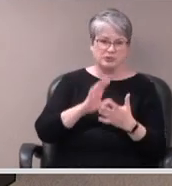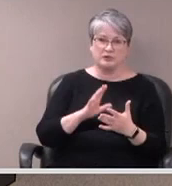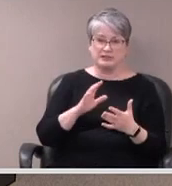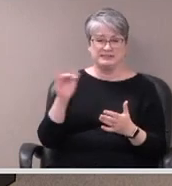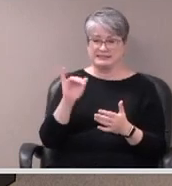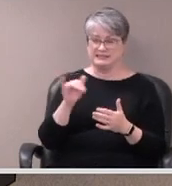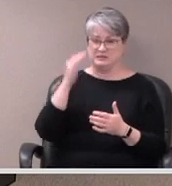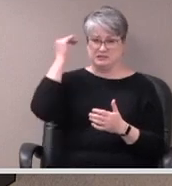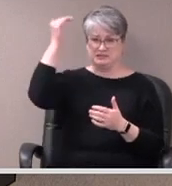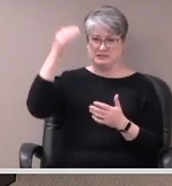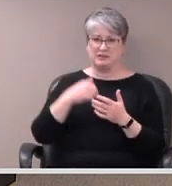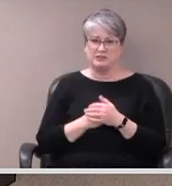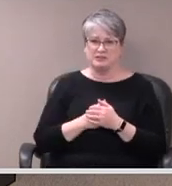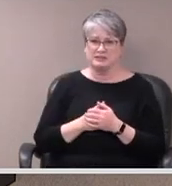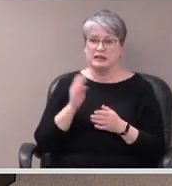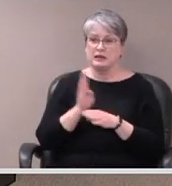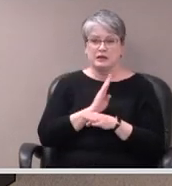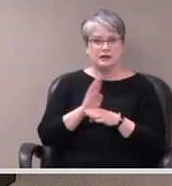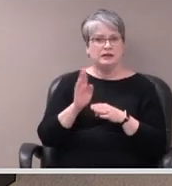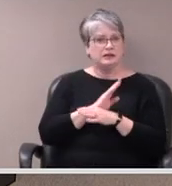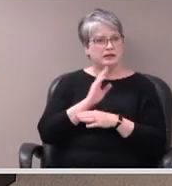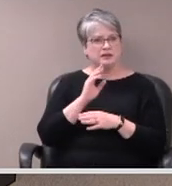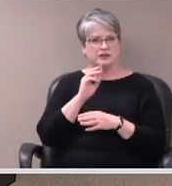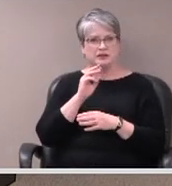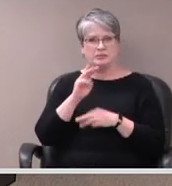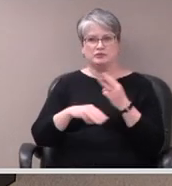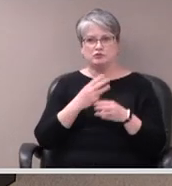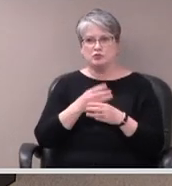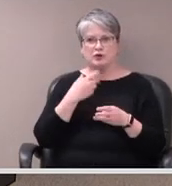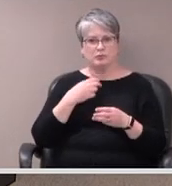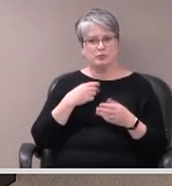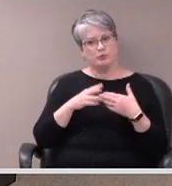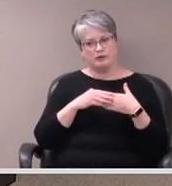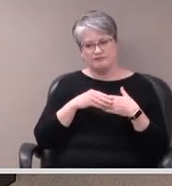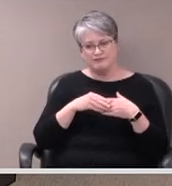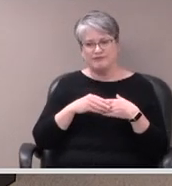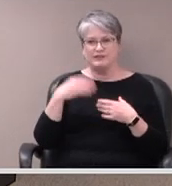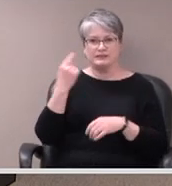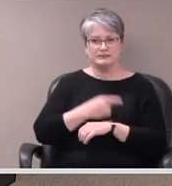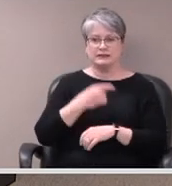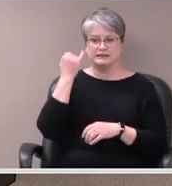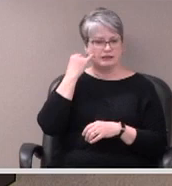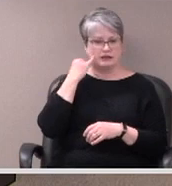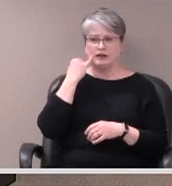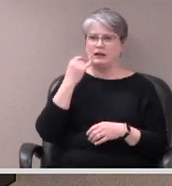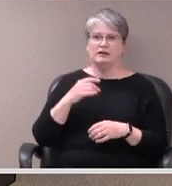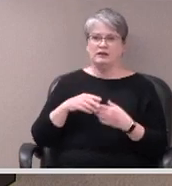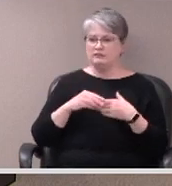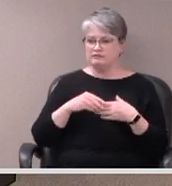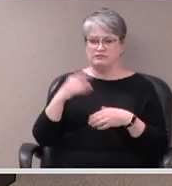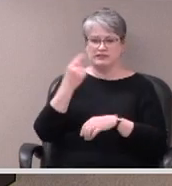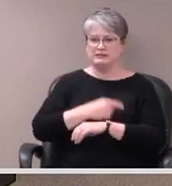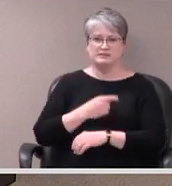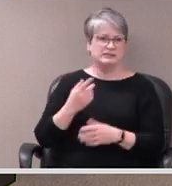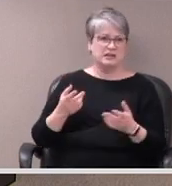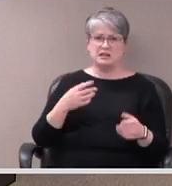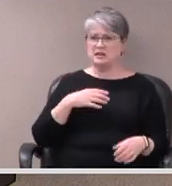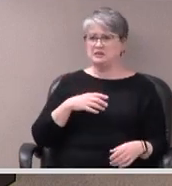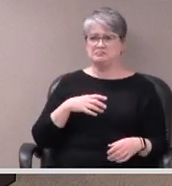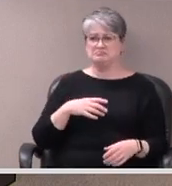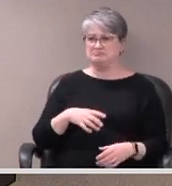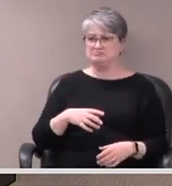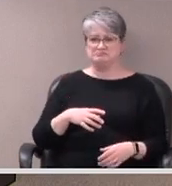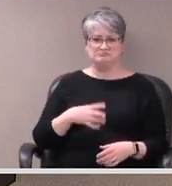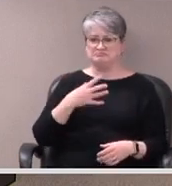are. In the business world, we have flex days, at least for most companies. And if you have a flex day, you can take it for whatever reason you want, whether that's a mental health day,